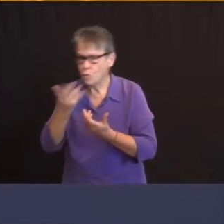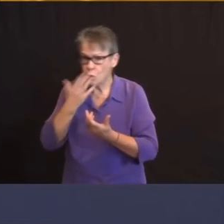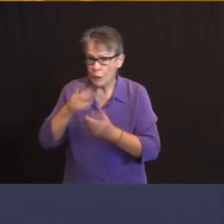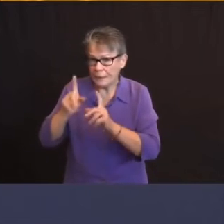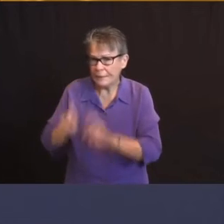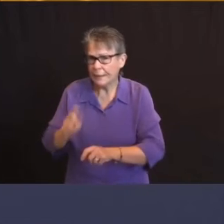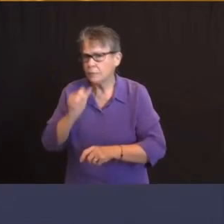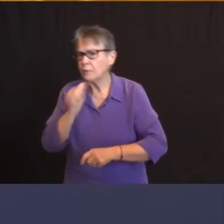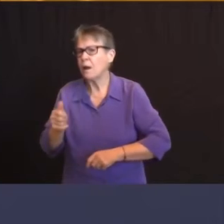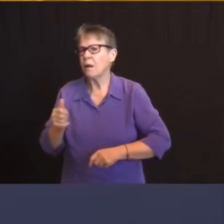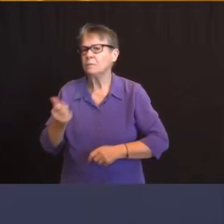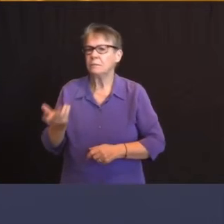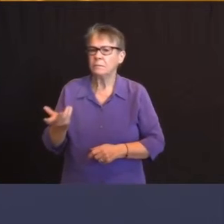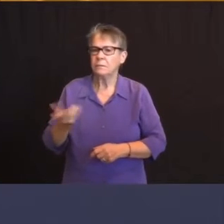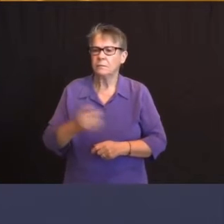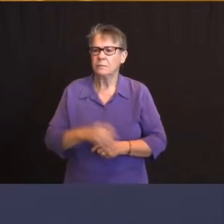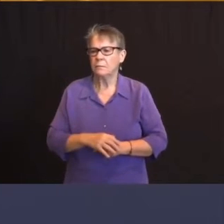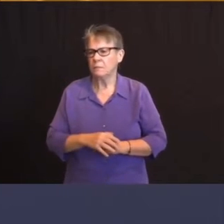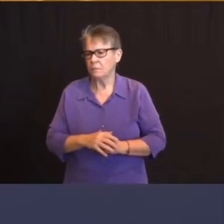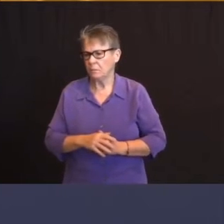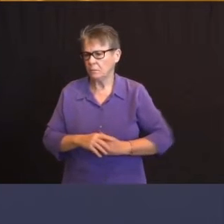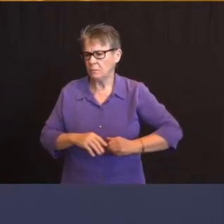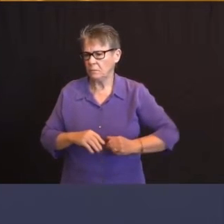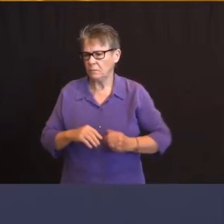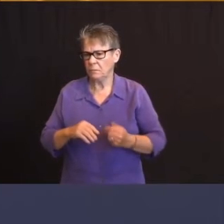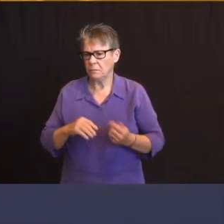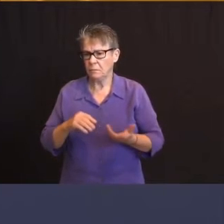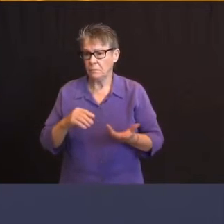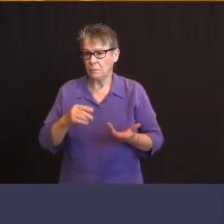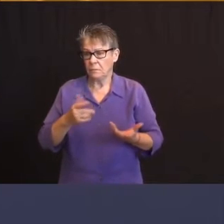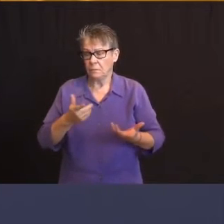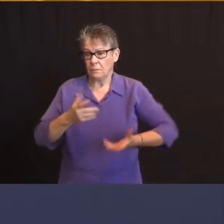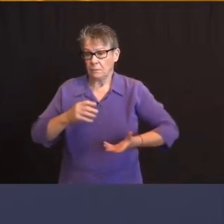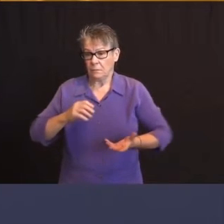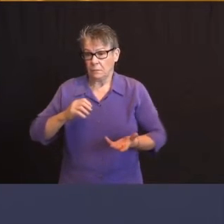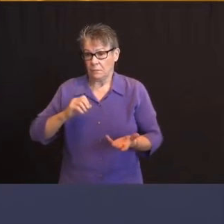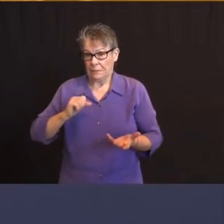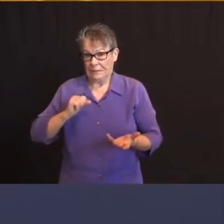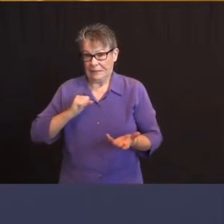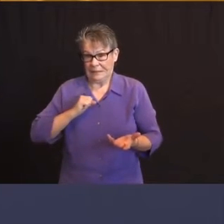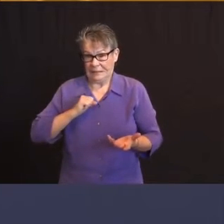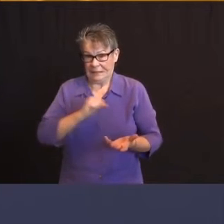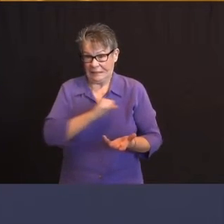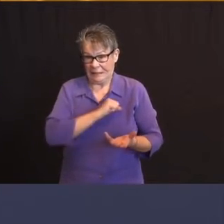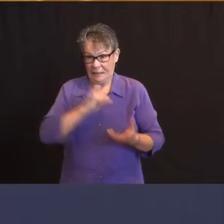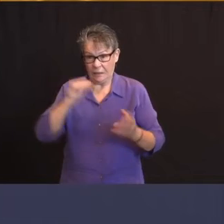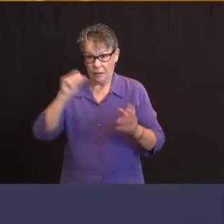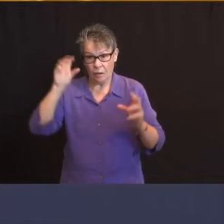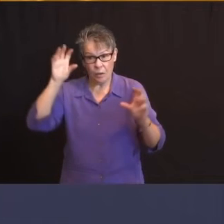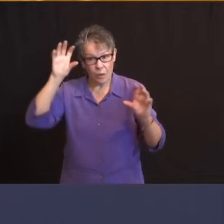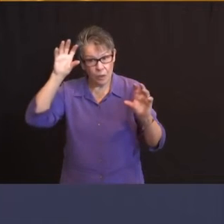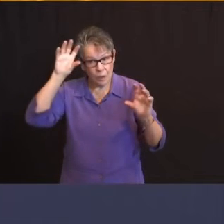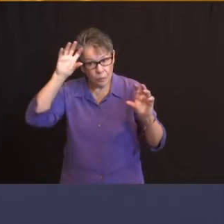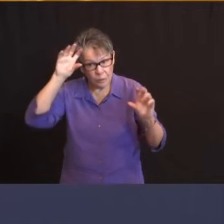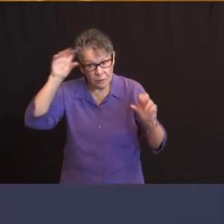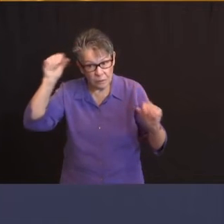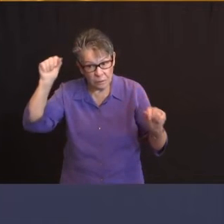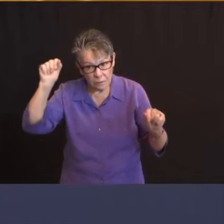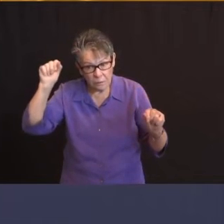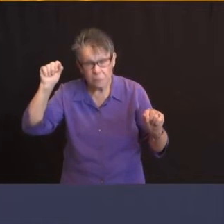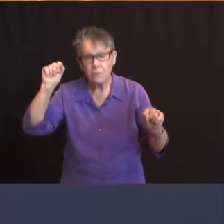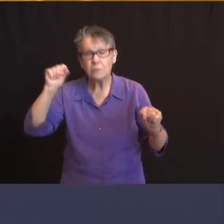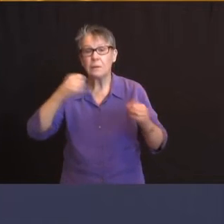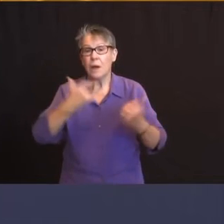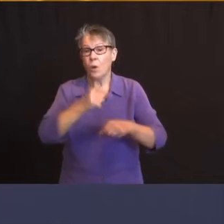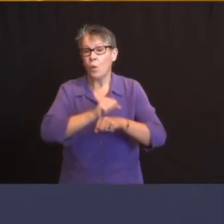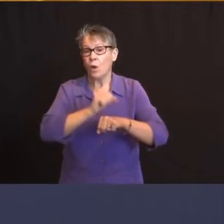president is now still saying he's going to go ahead and push for a constitutional amendment to dedicate all revenue toward social justice issues. Any thoughts